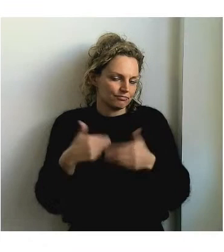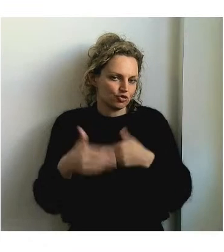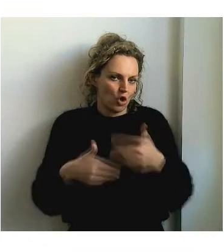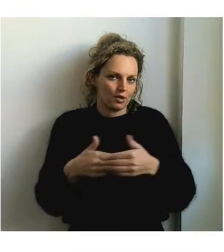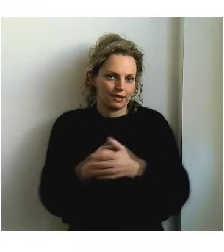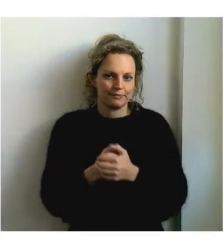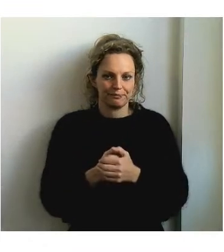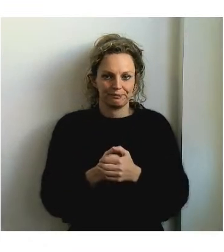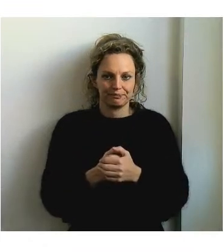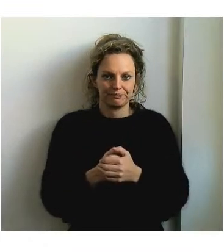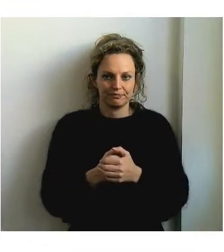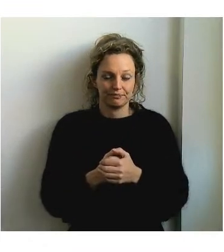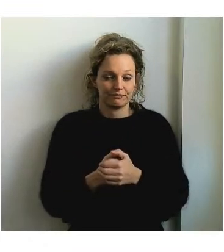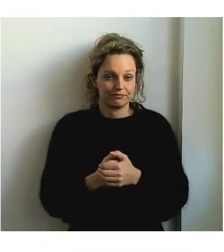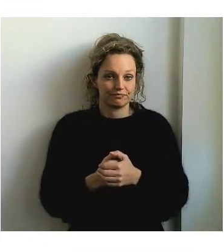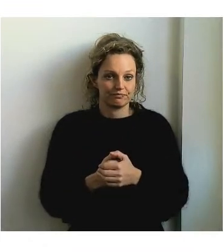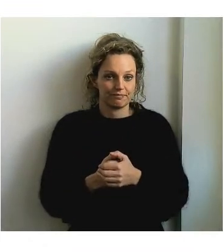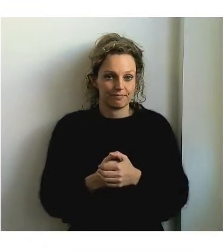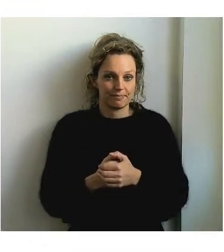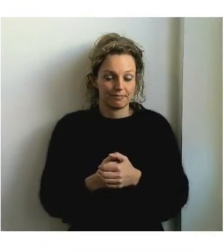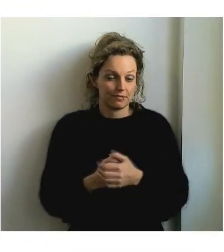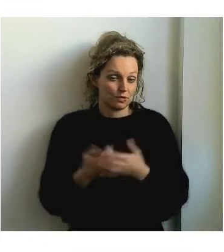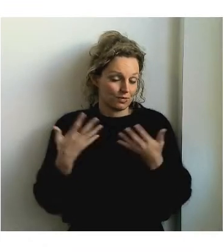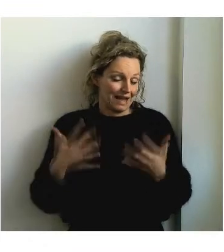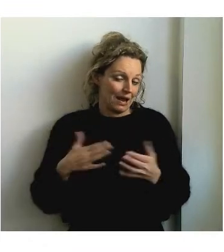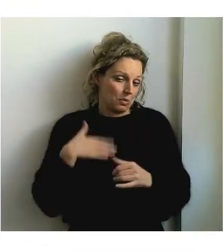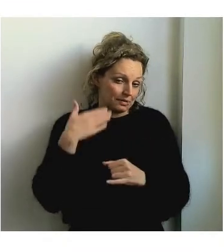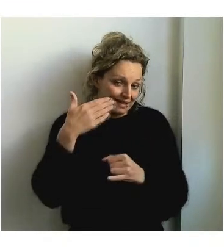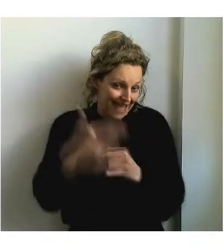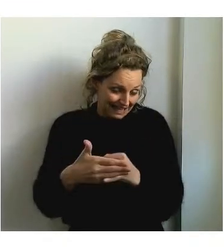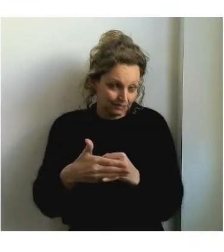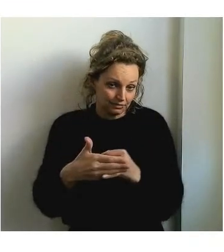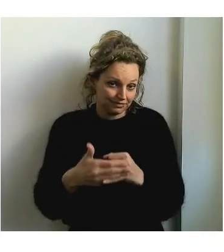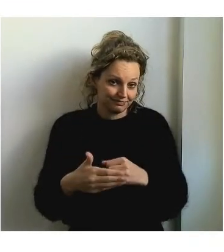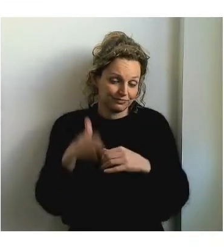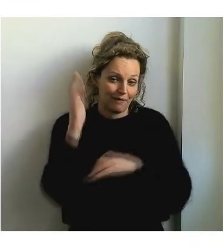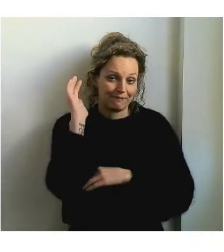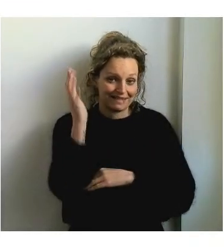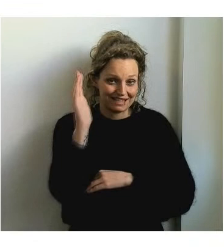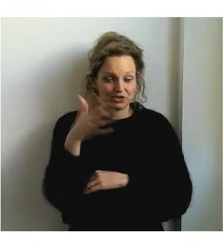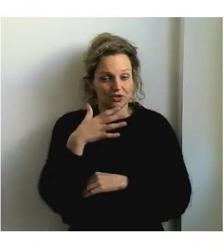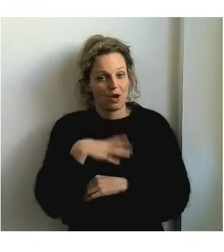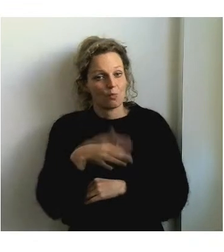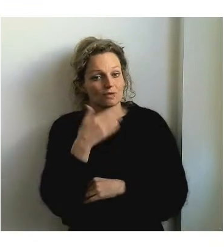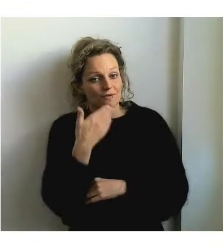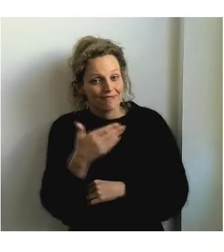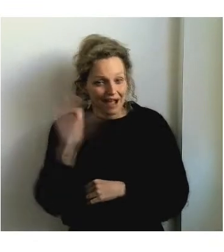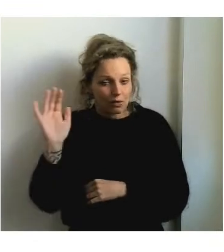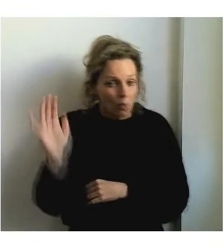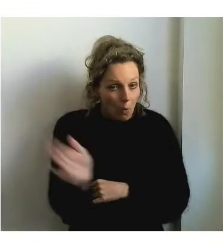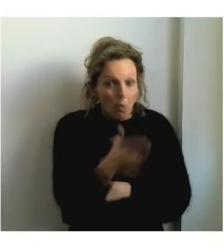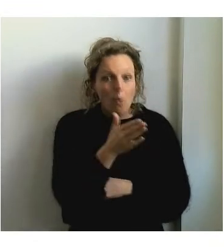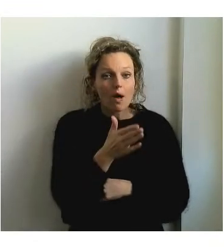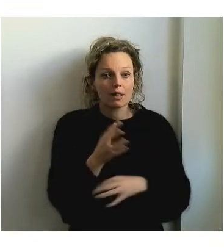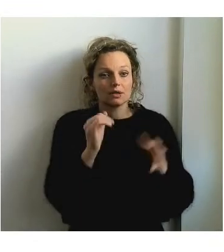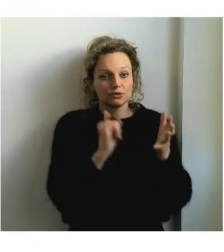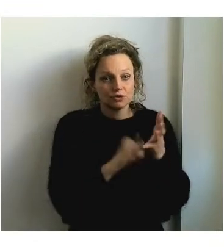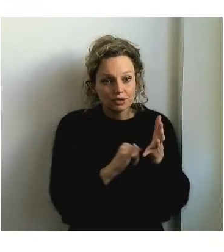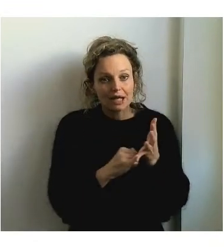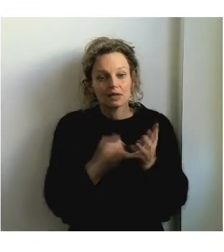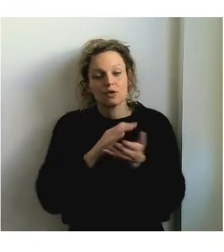end of this session. I want to thank Holly, I want to thank Shanna and Mark for joining me on the